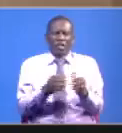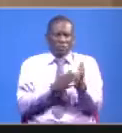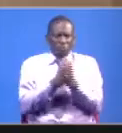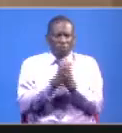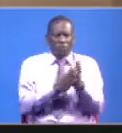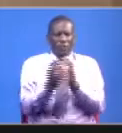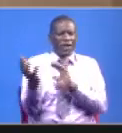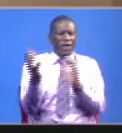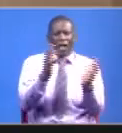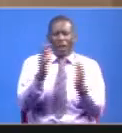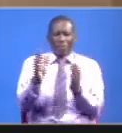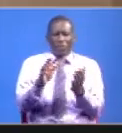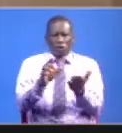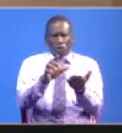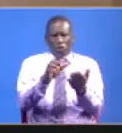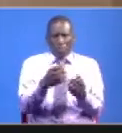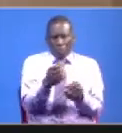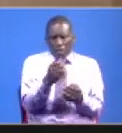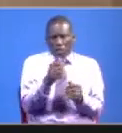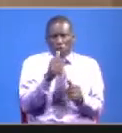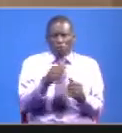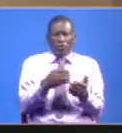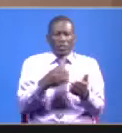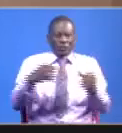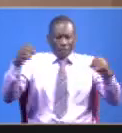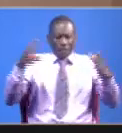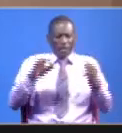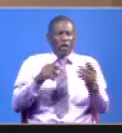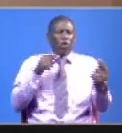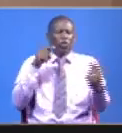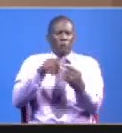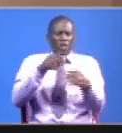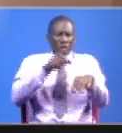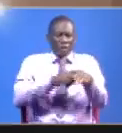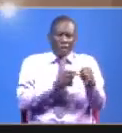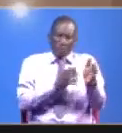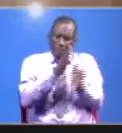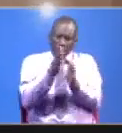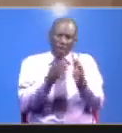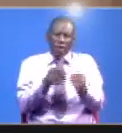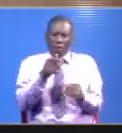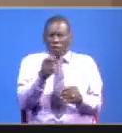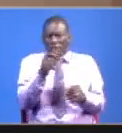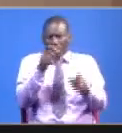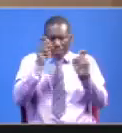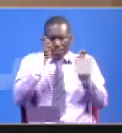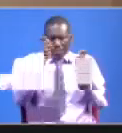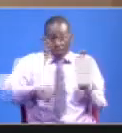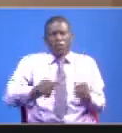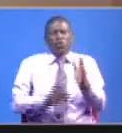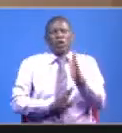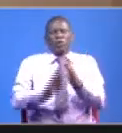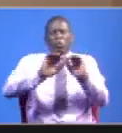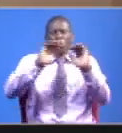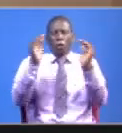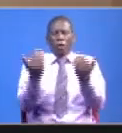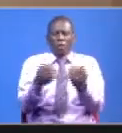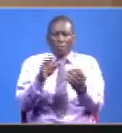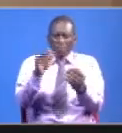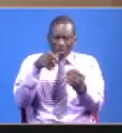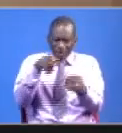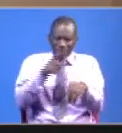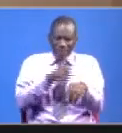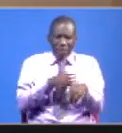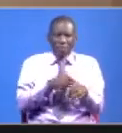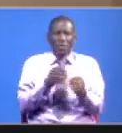one, an ambitious climate target that sets clear goals and timelines, and this is money that must be paid to the developing world by this